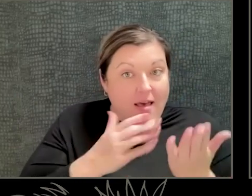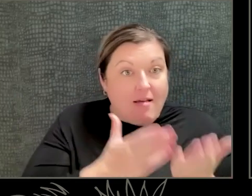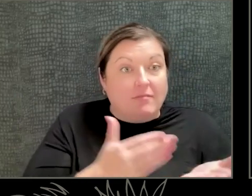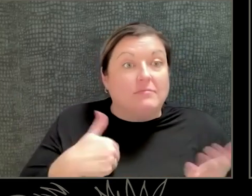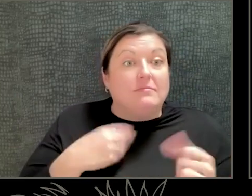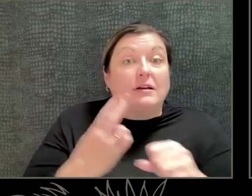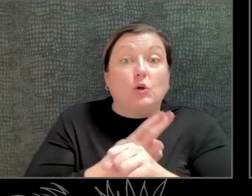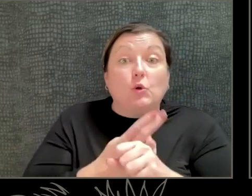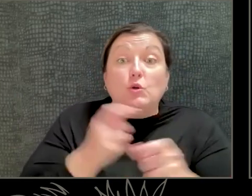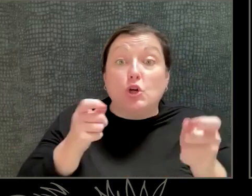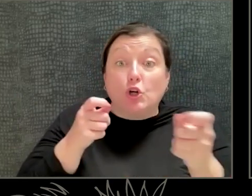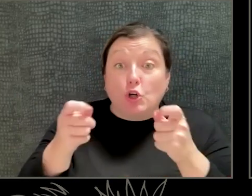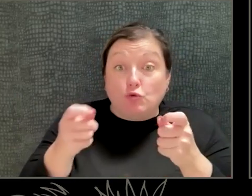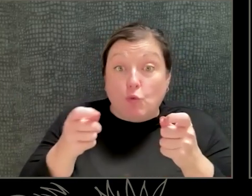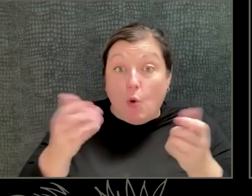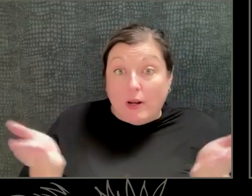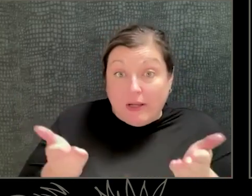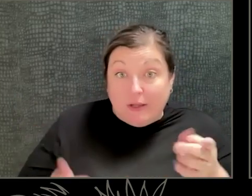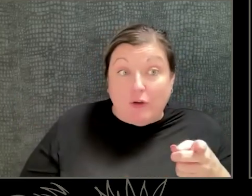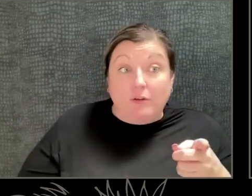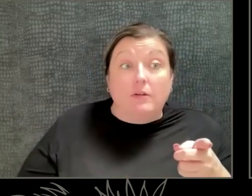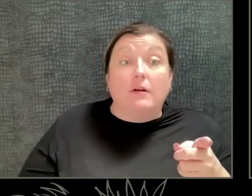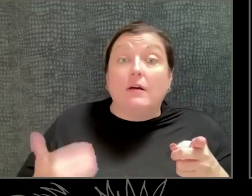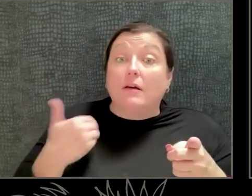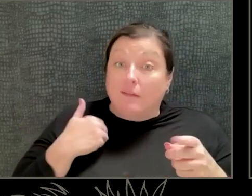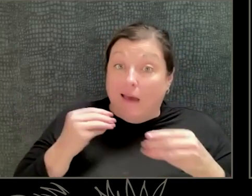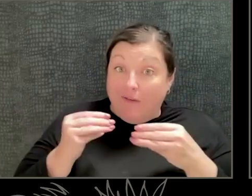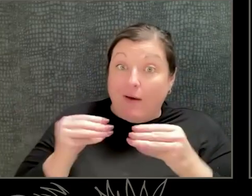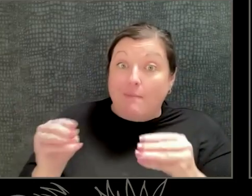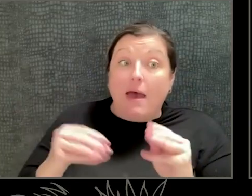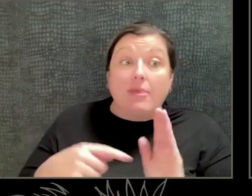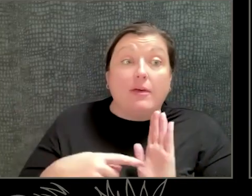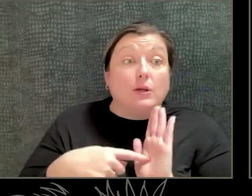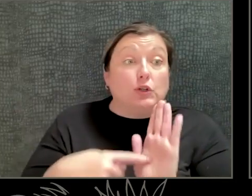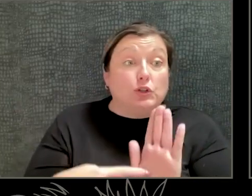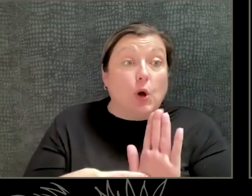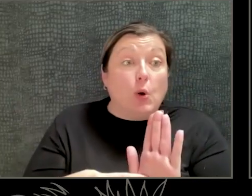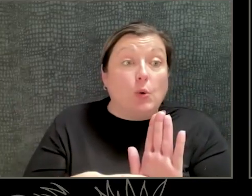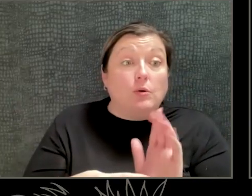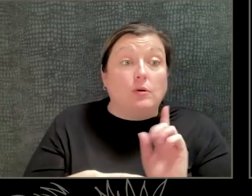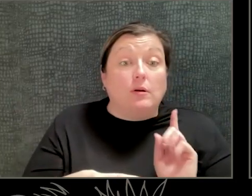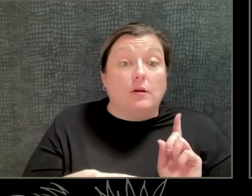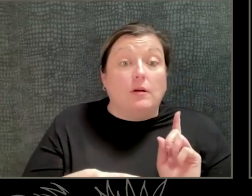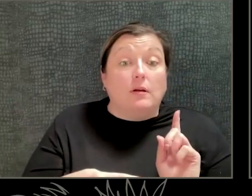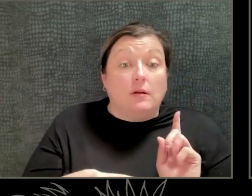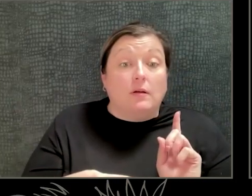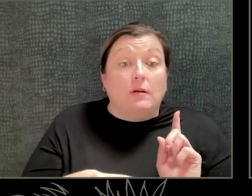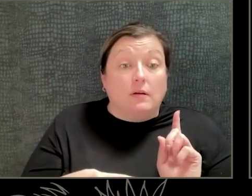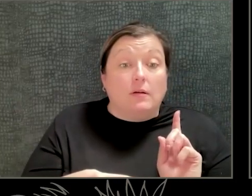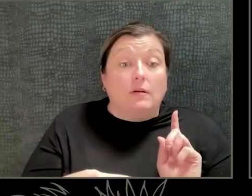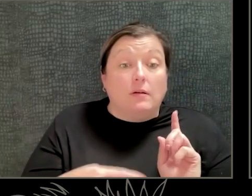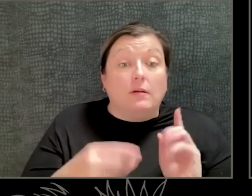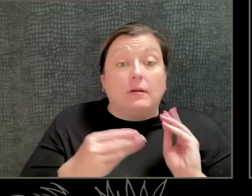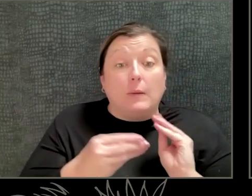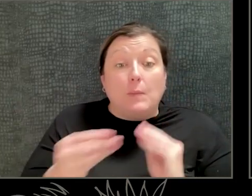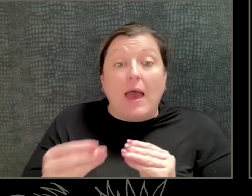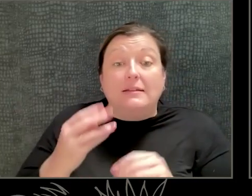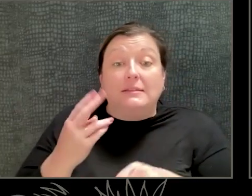user controller here. We have a method, which is show, and it's being passed in a user